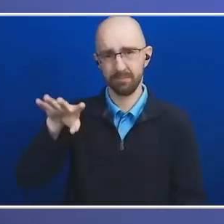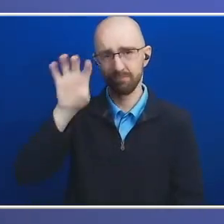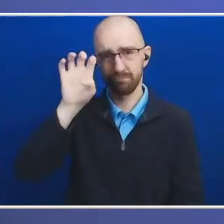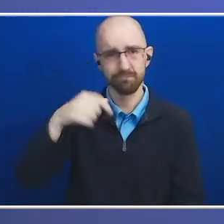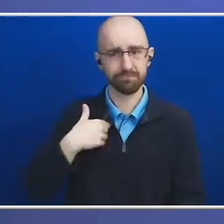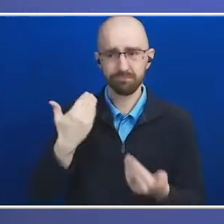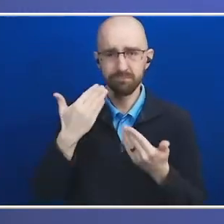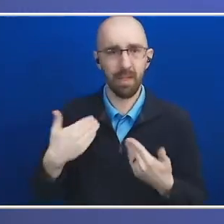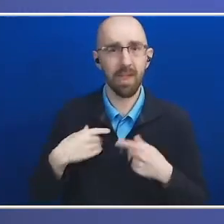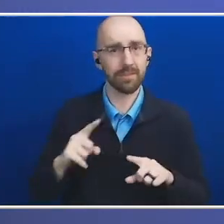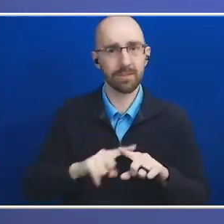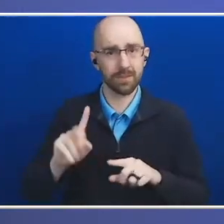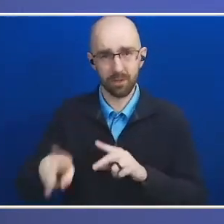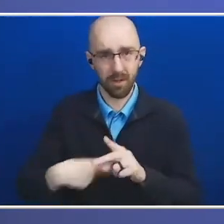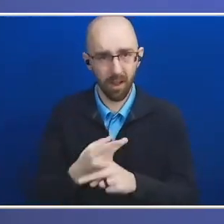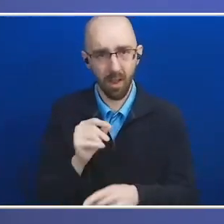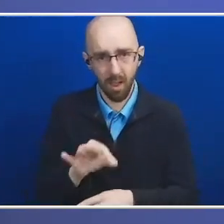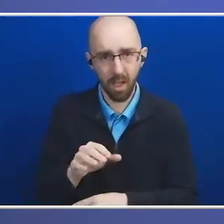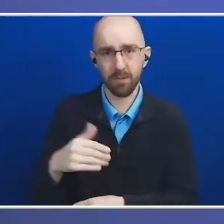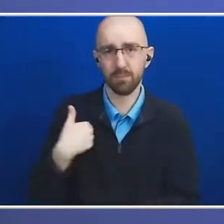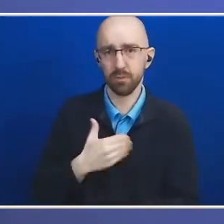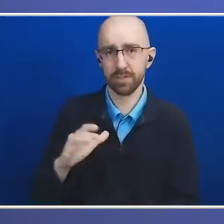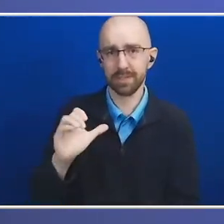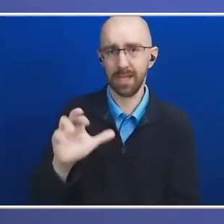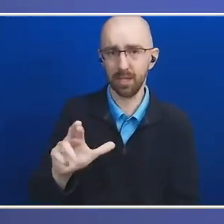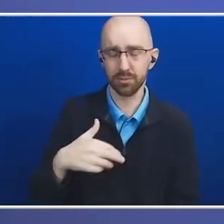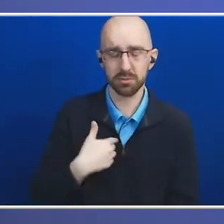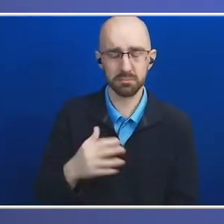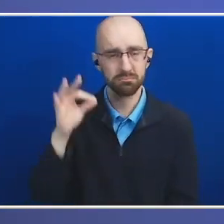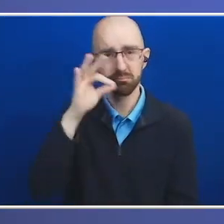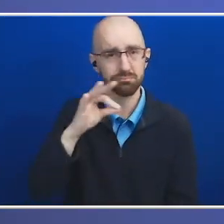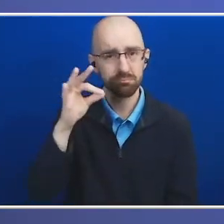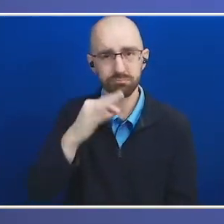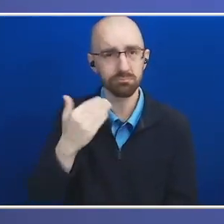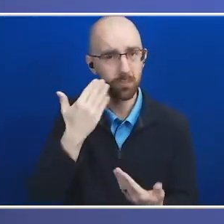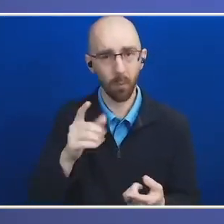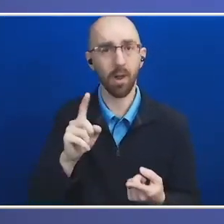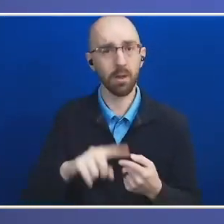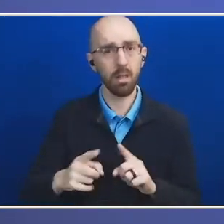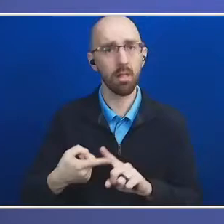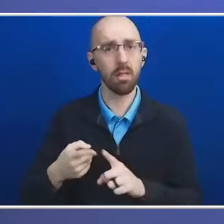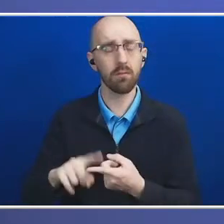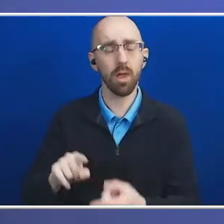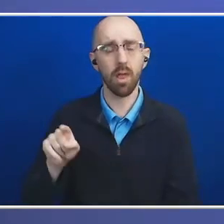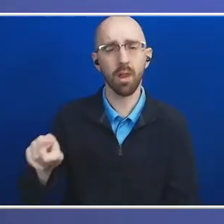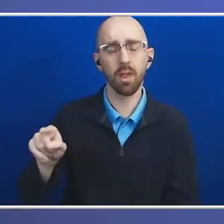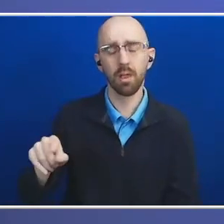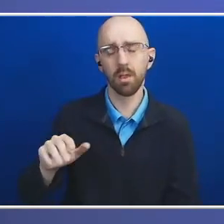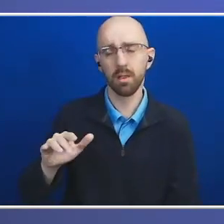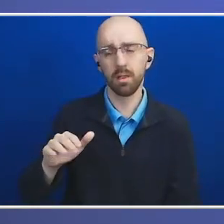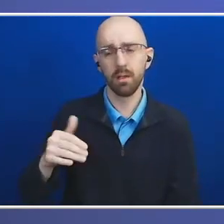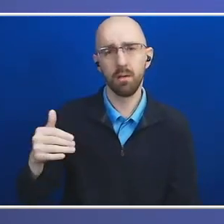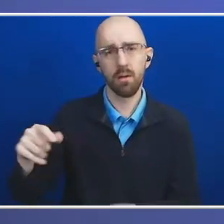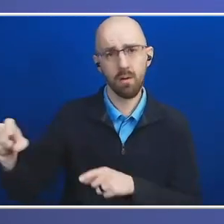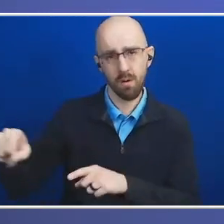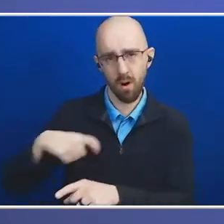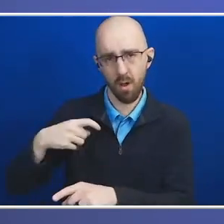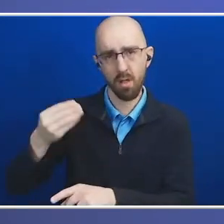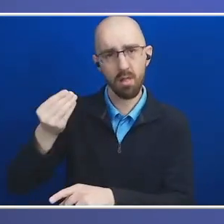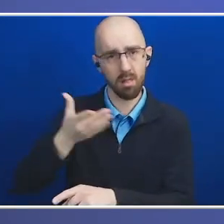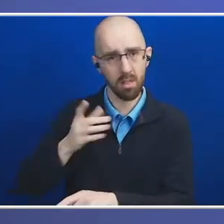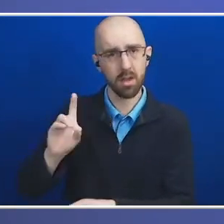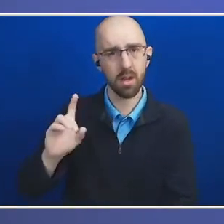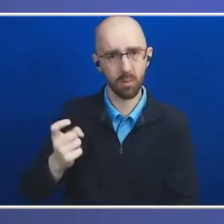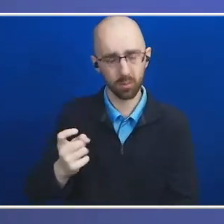types of breast cancer. And we didn't know about it until our friend called and gave us the diagnosis and explained